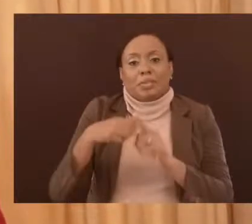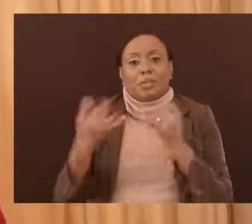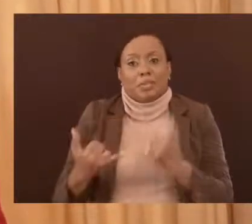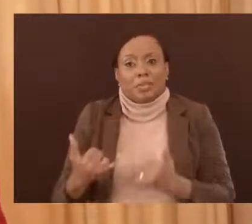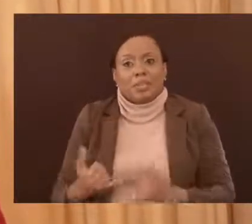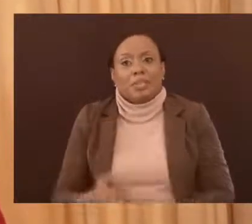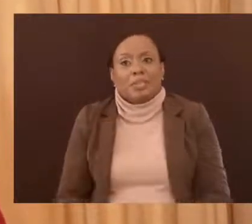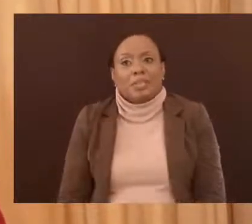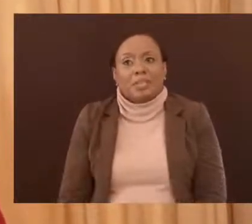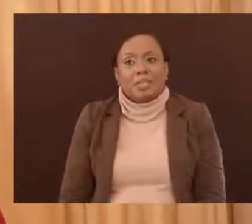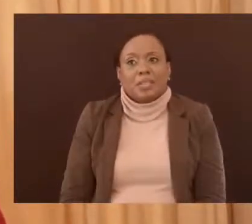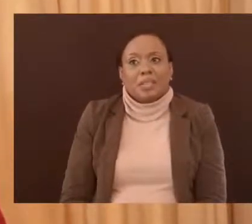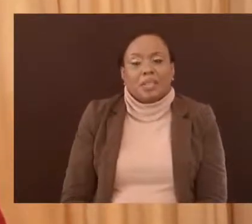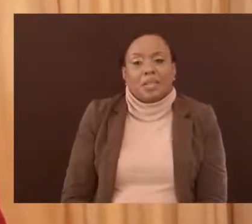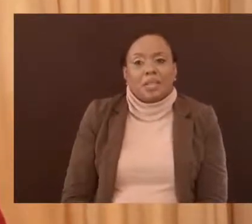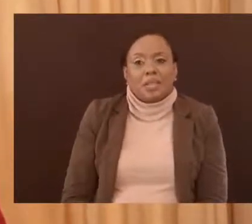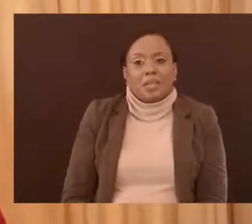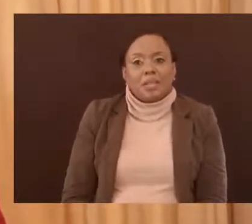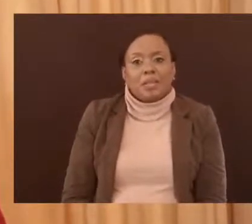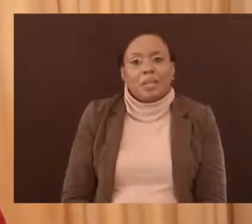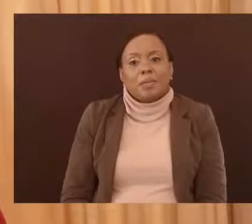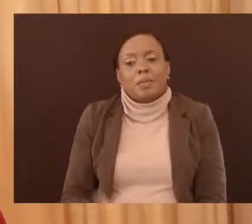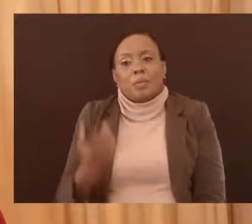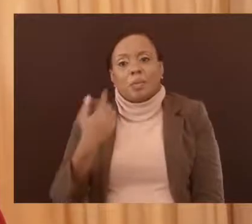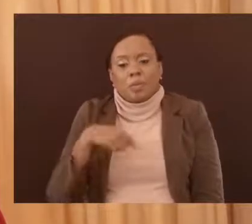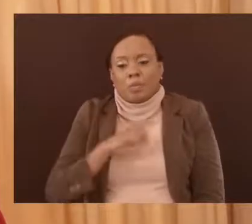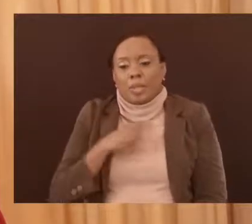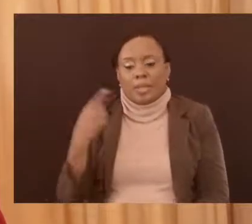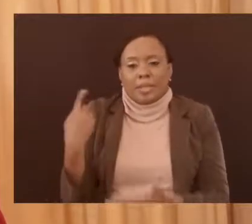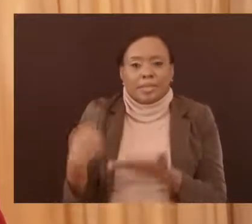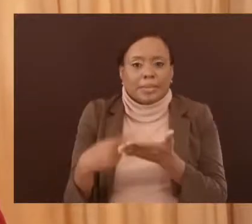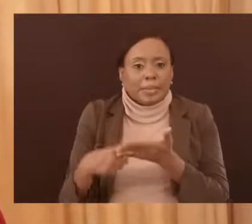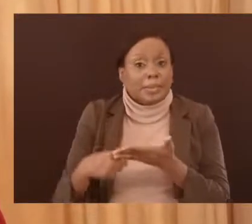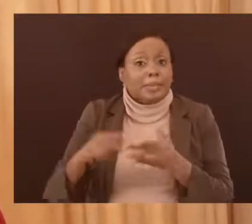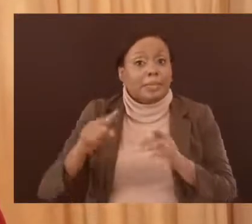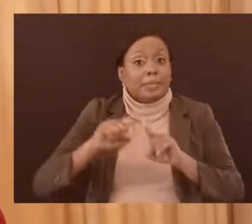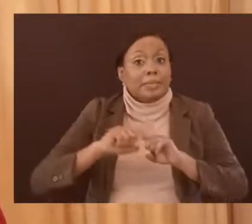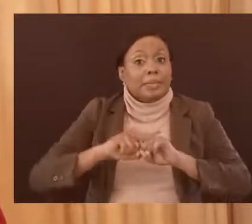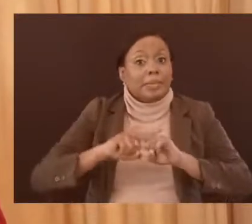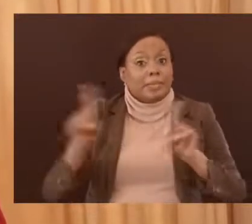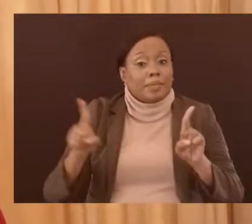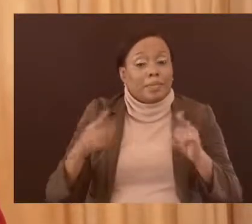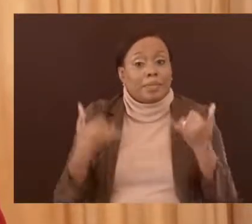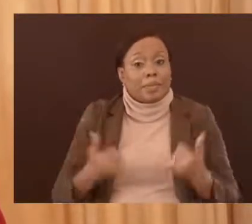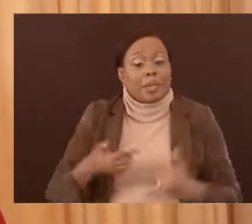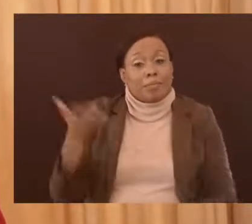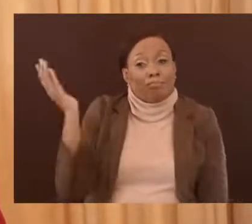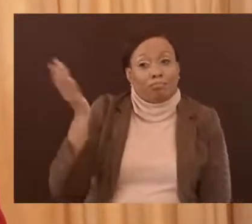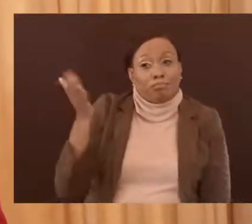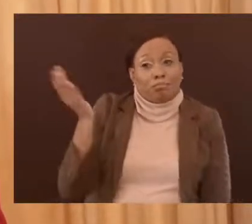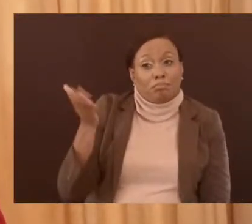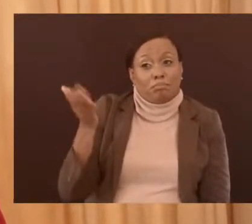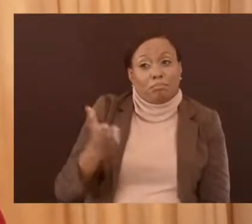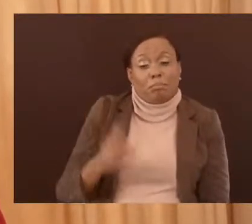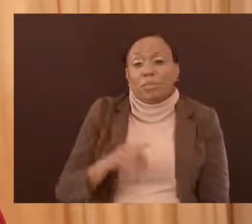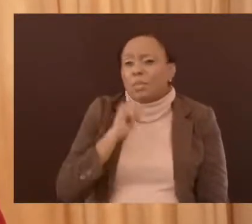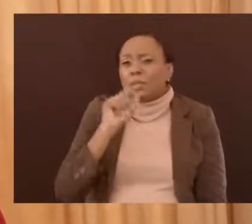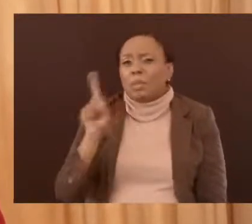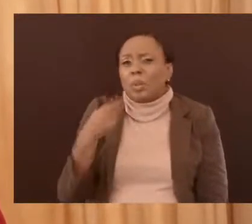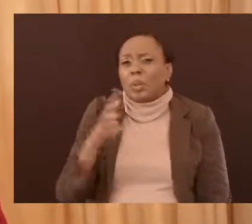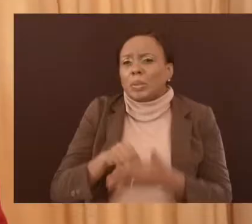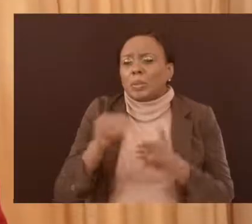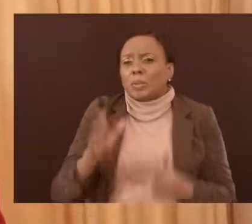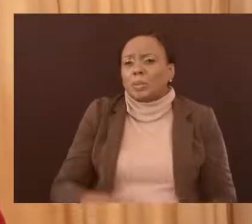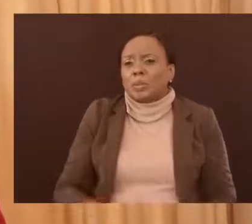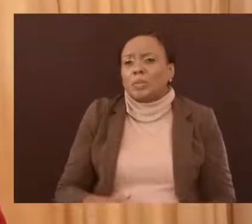I've changed the format of this discussion about the exam today is because, quite simply, it is not just the students who